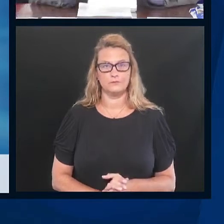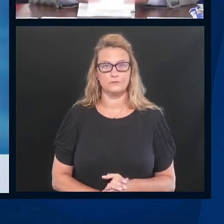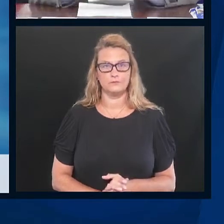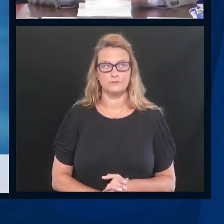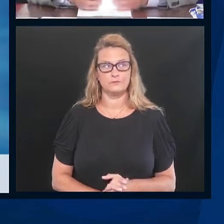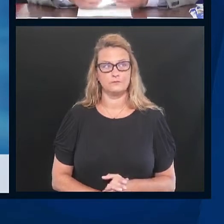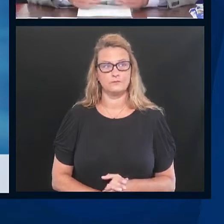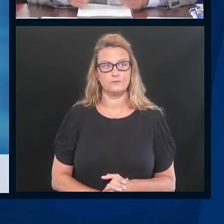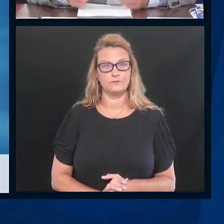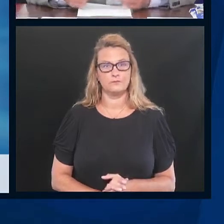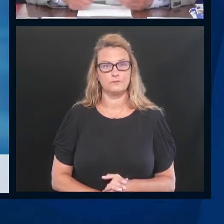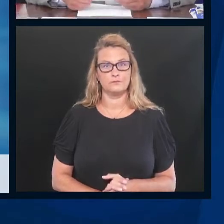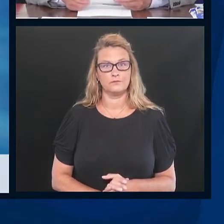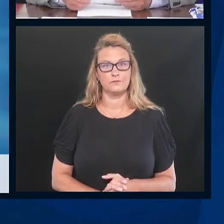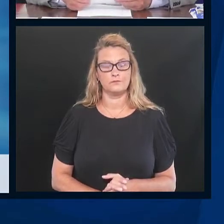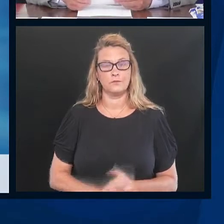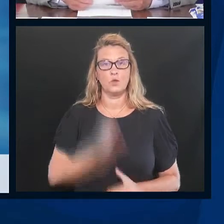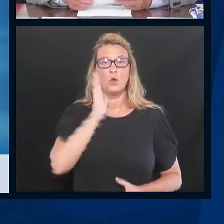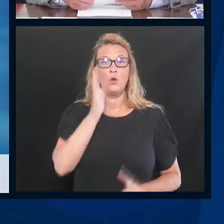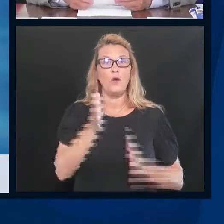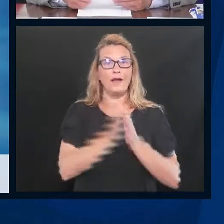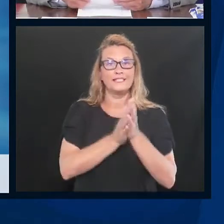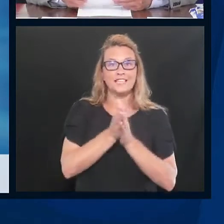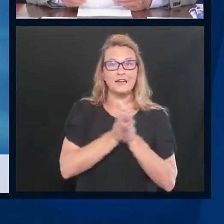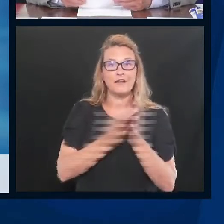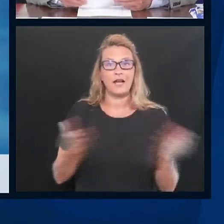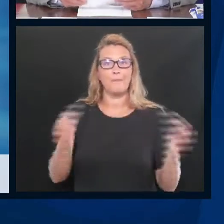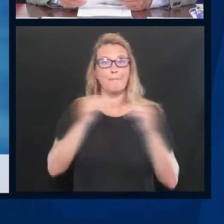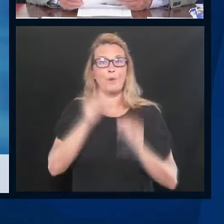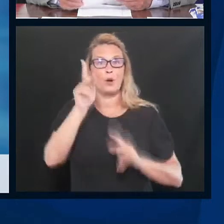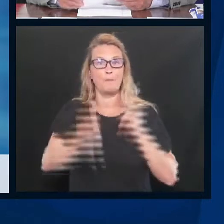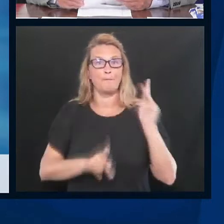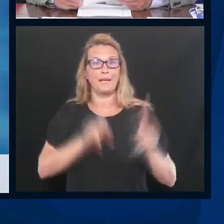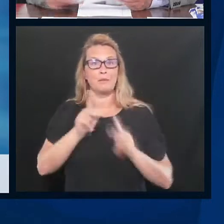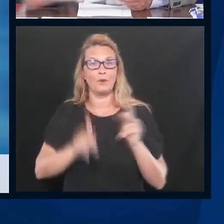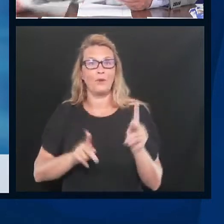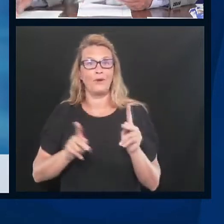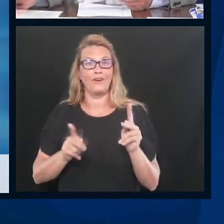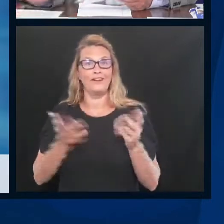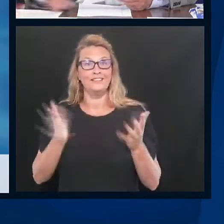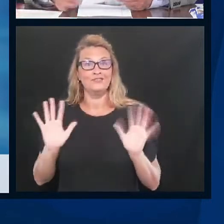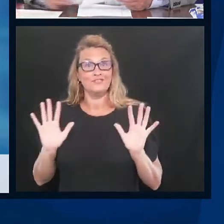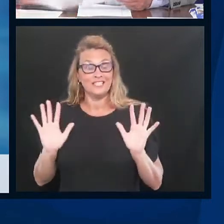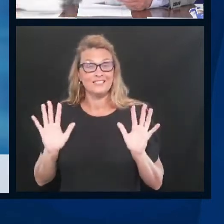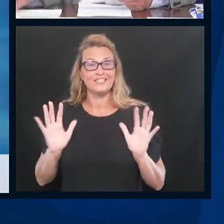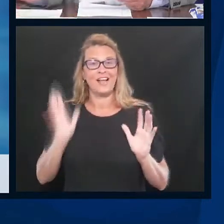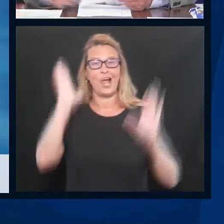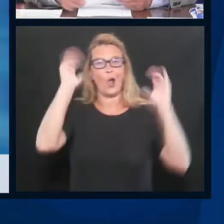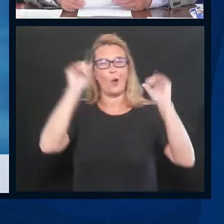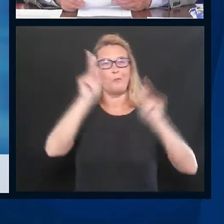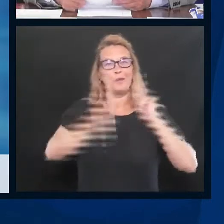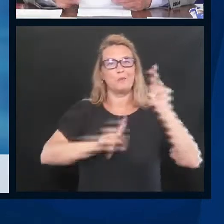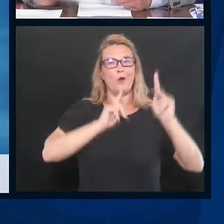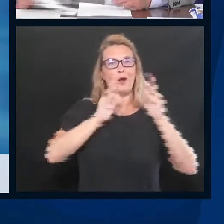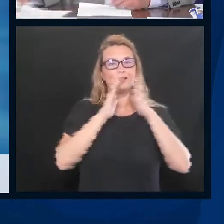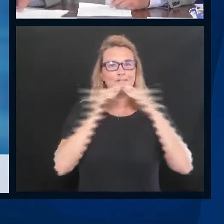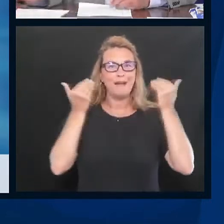incentivize more and more and more to get across the finish line. I hope everybody is smiling a little bit. We'll